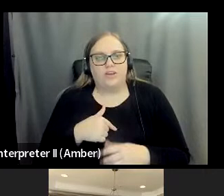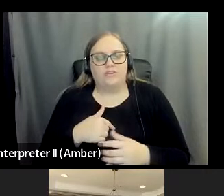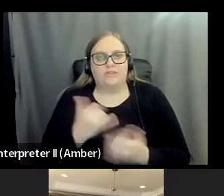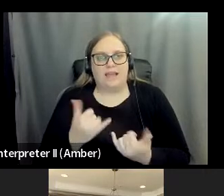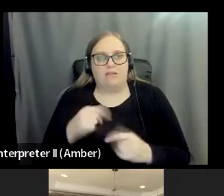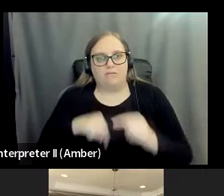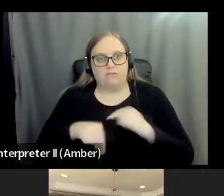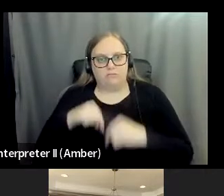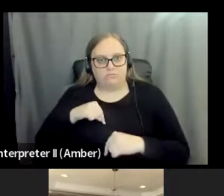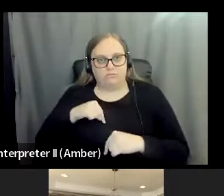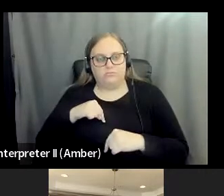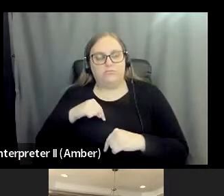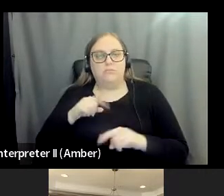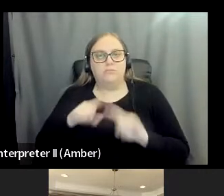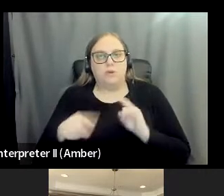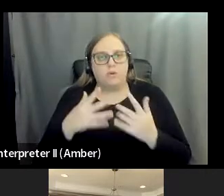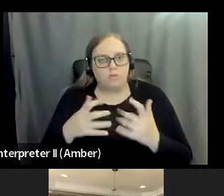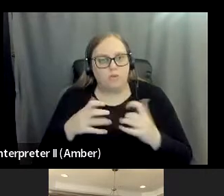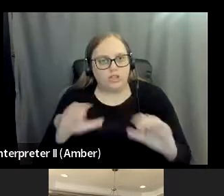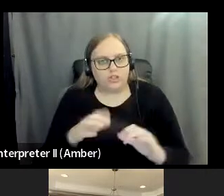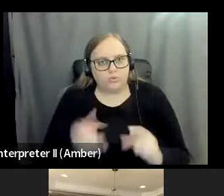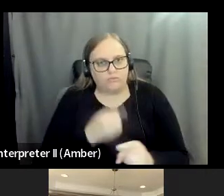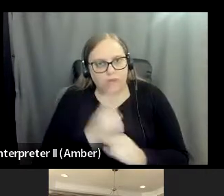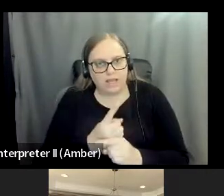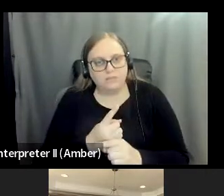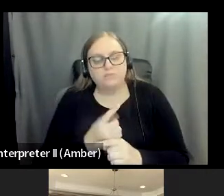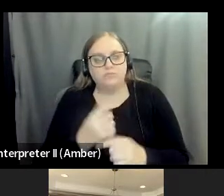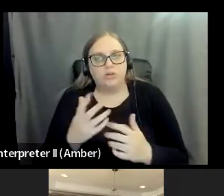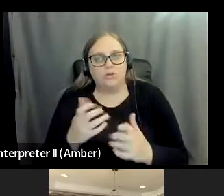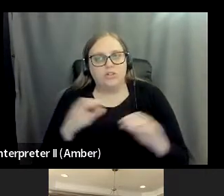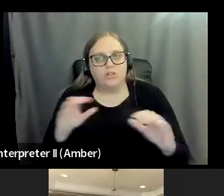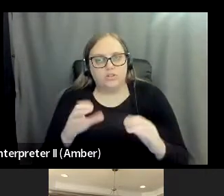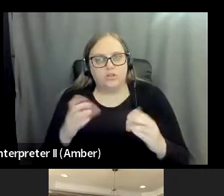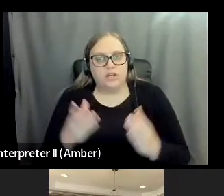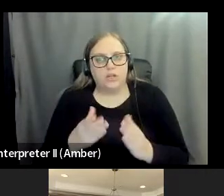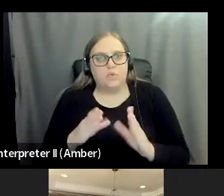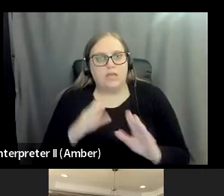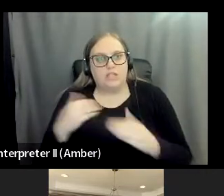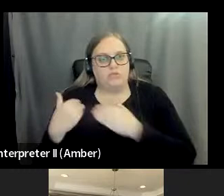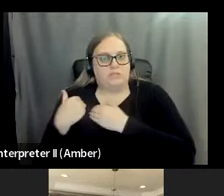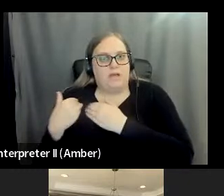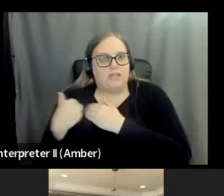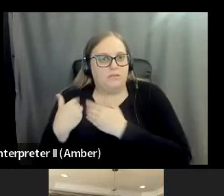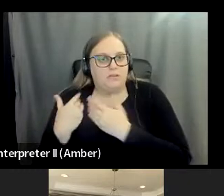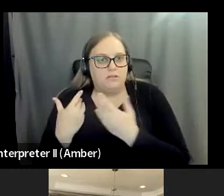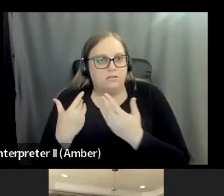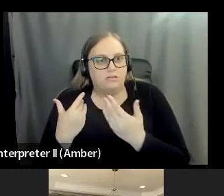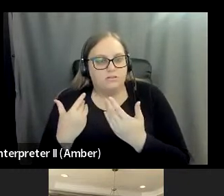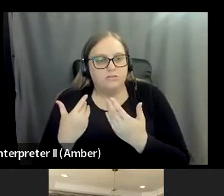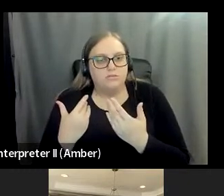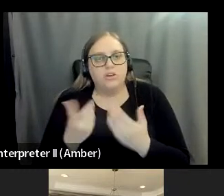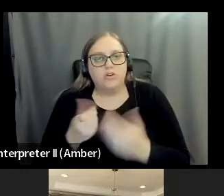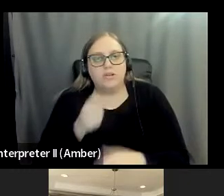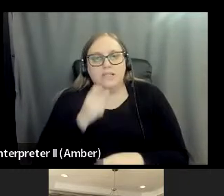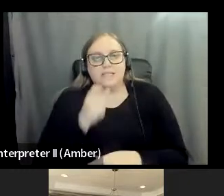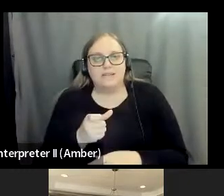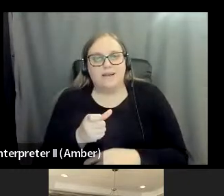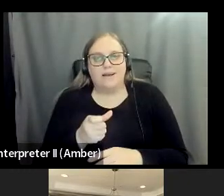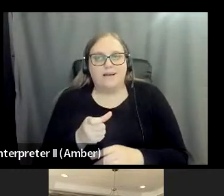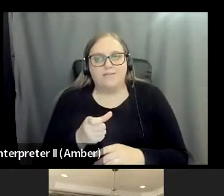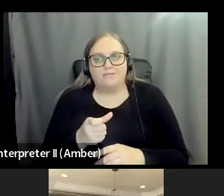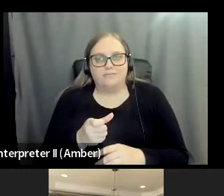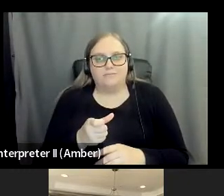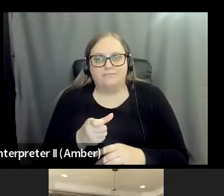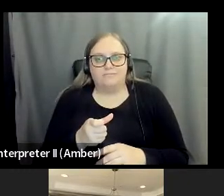foot, but we want to do this right. We want to do this in a way that's responsible. And so it isn't licensed for